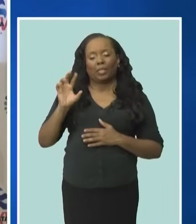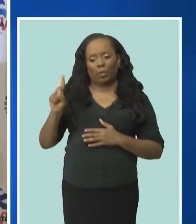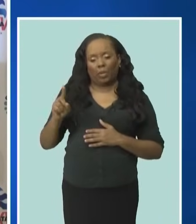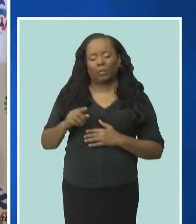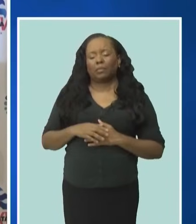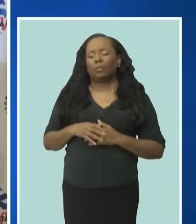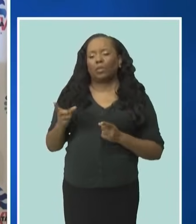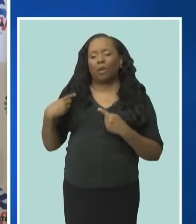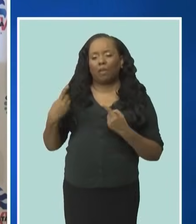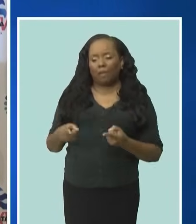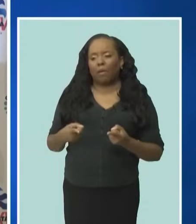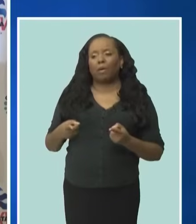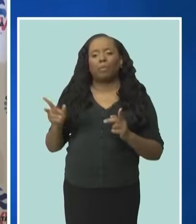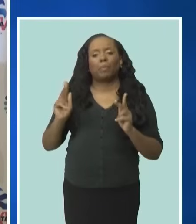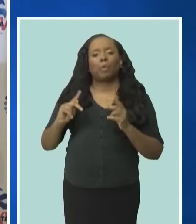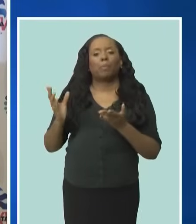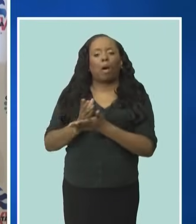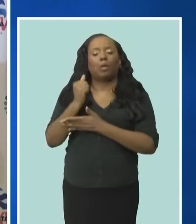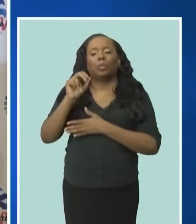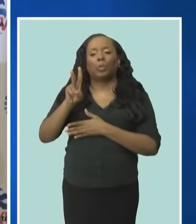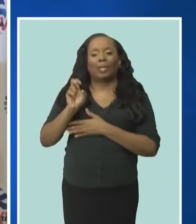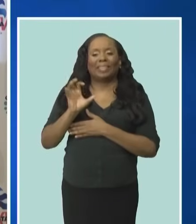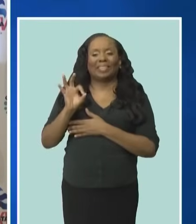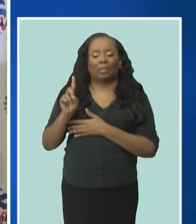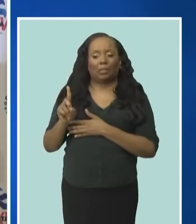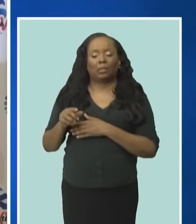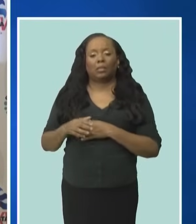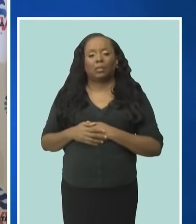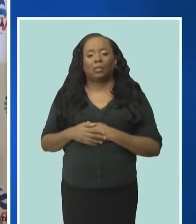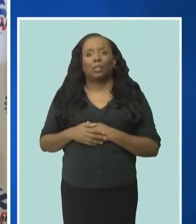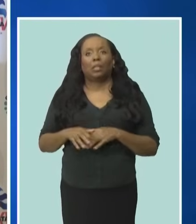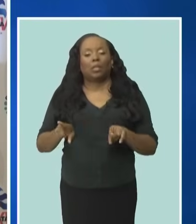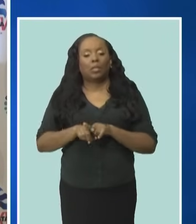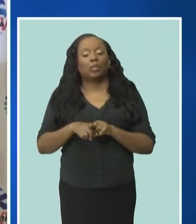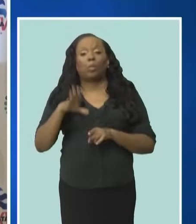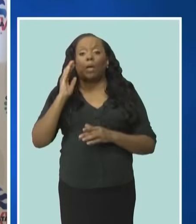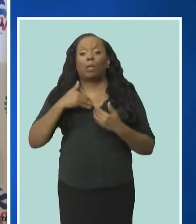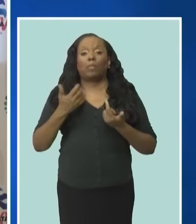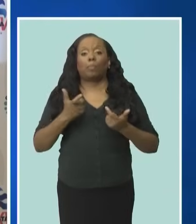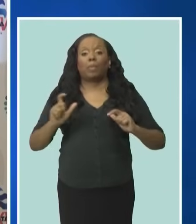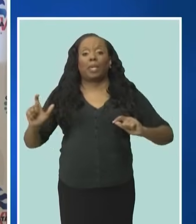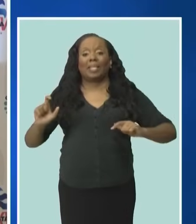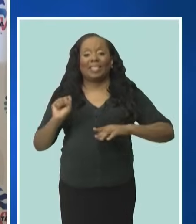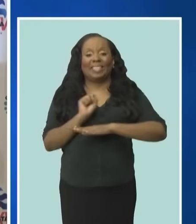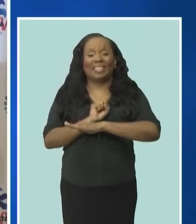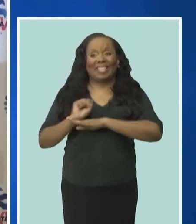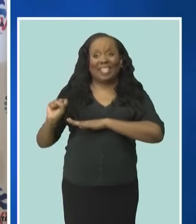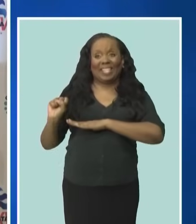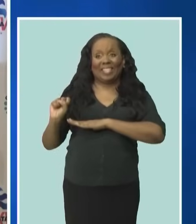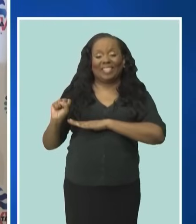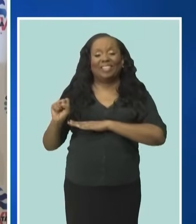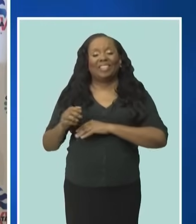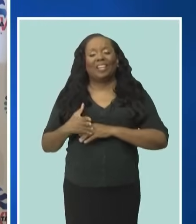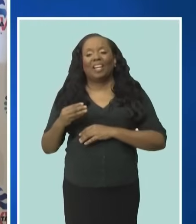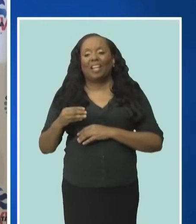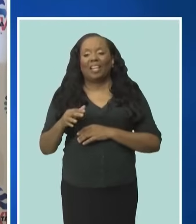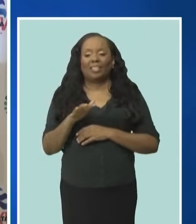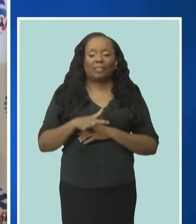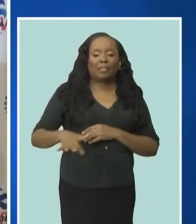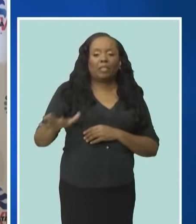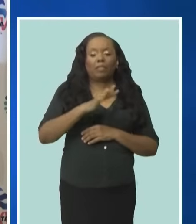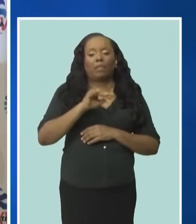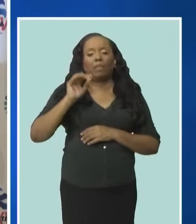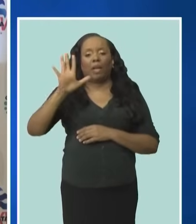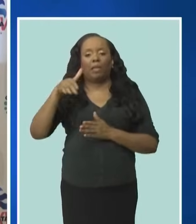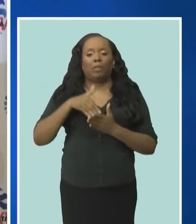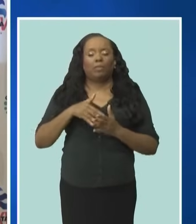well. It also features a performing stage and space for 5,000 patrons to